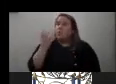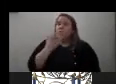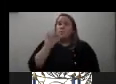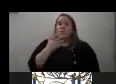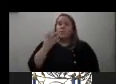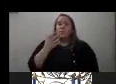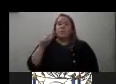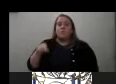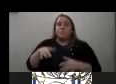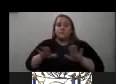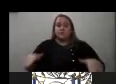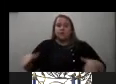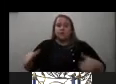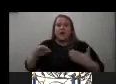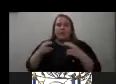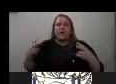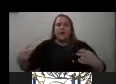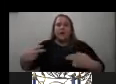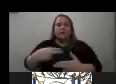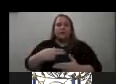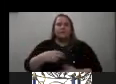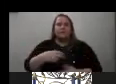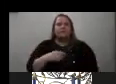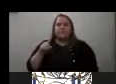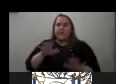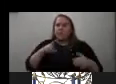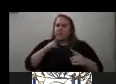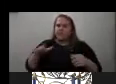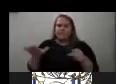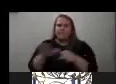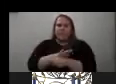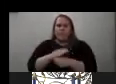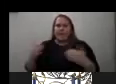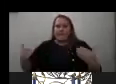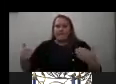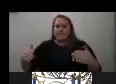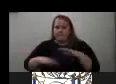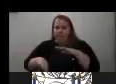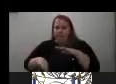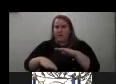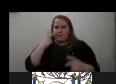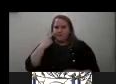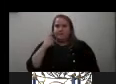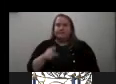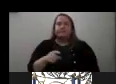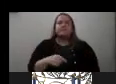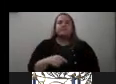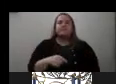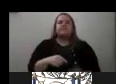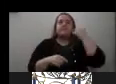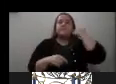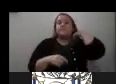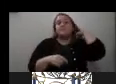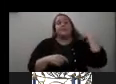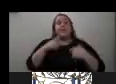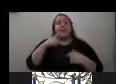the skirt. The skirt is very full at the bottom, as you can see. And it's because of the way